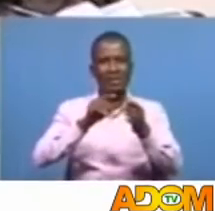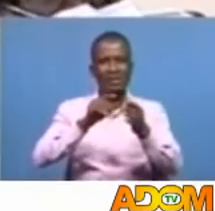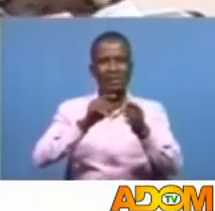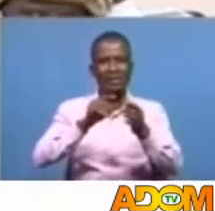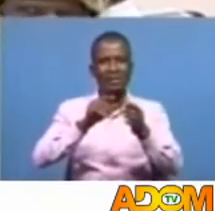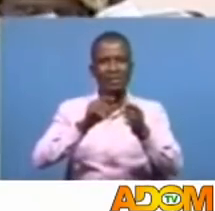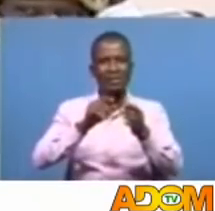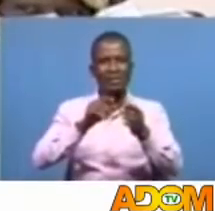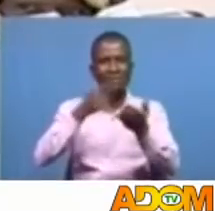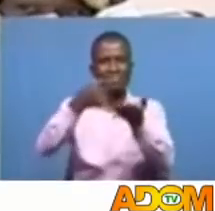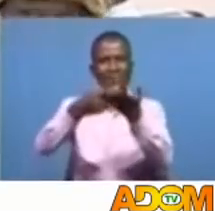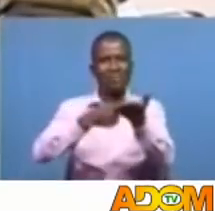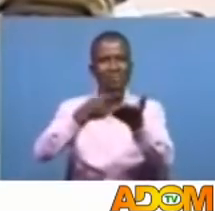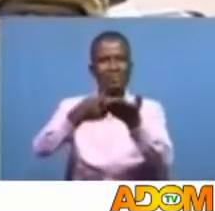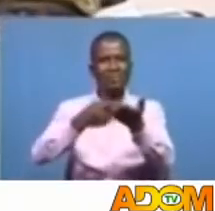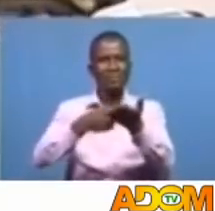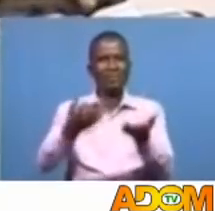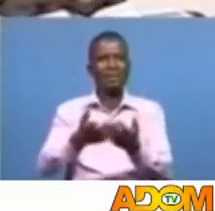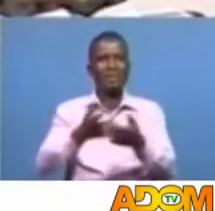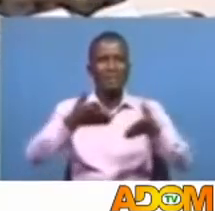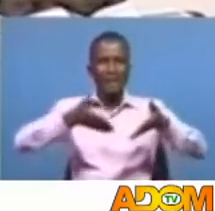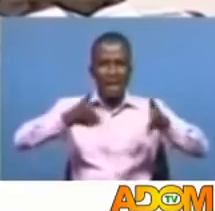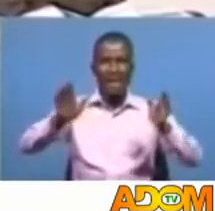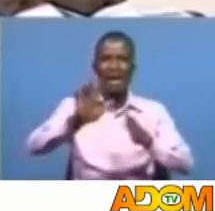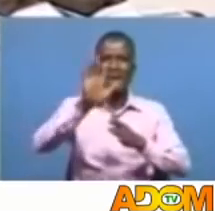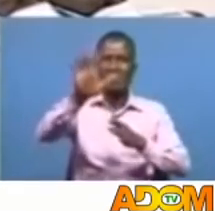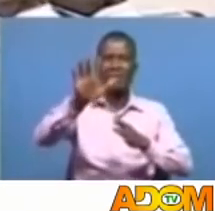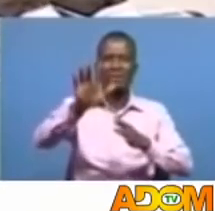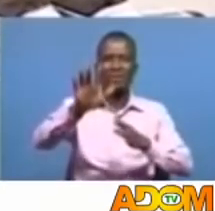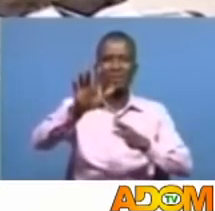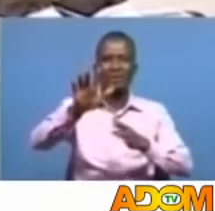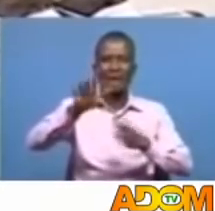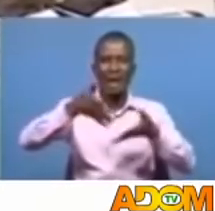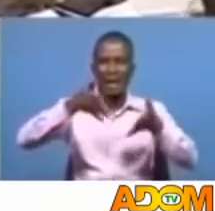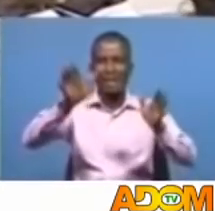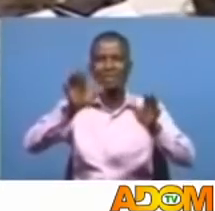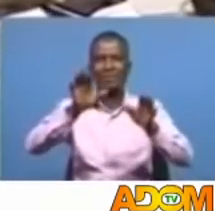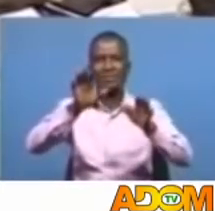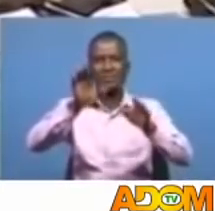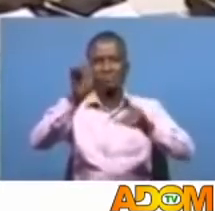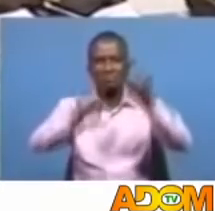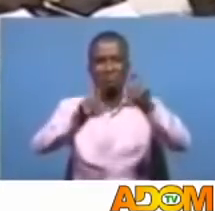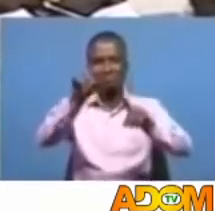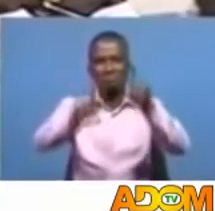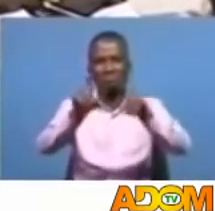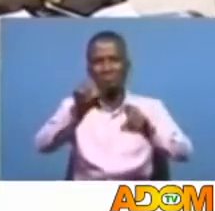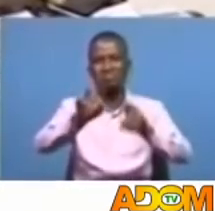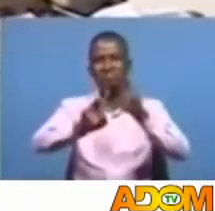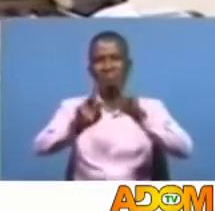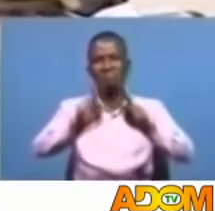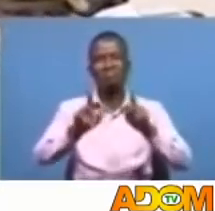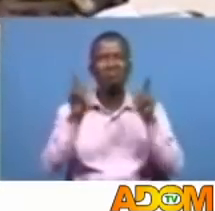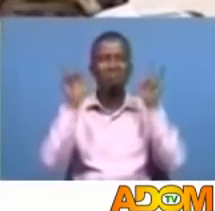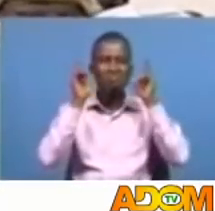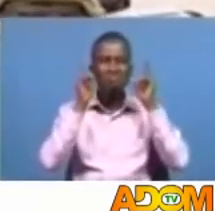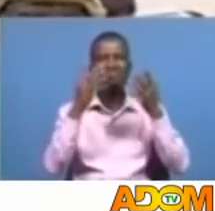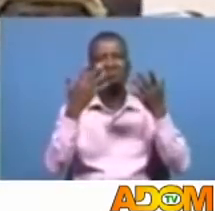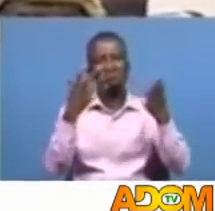that he has been given fair trial in the way the case has been conducted, my lord.